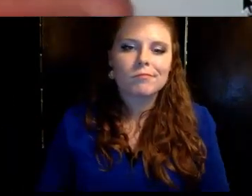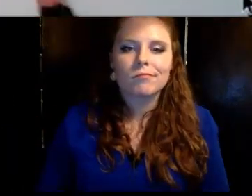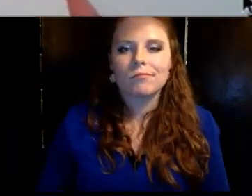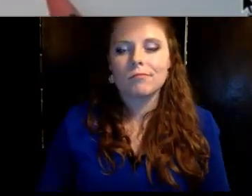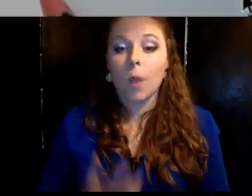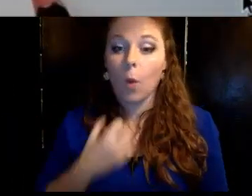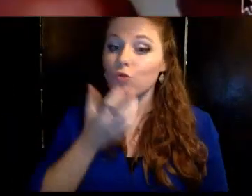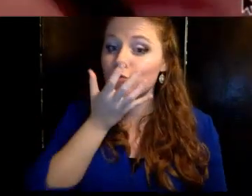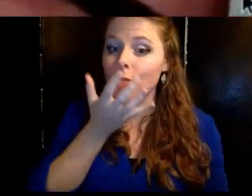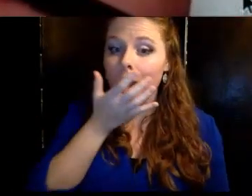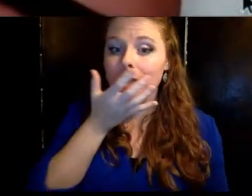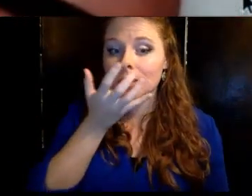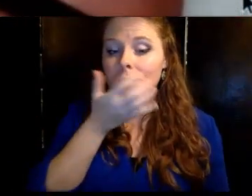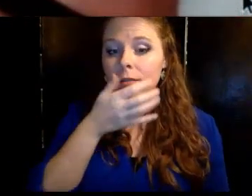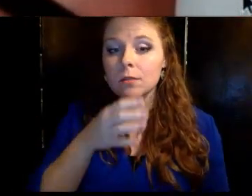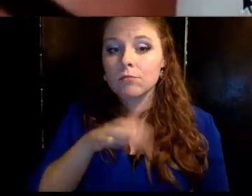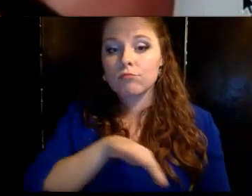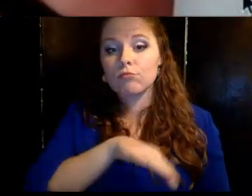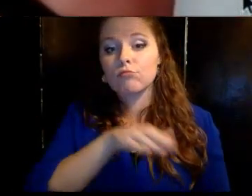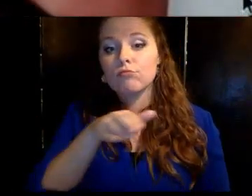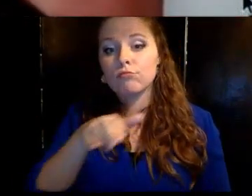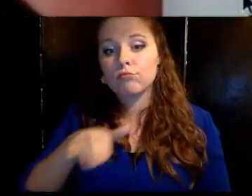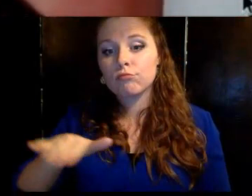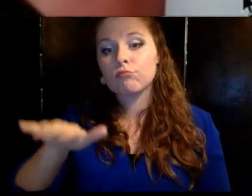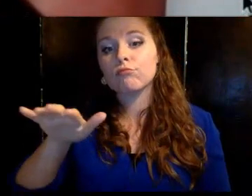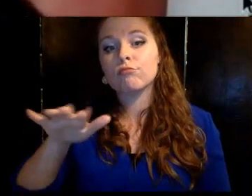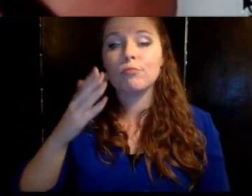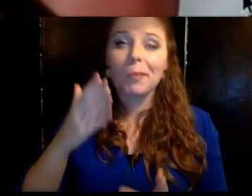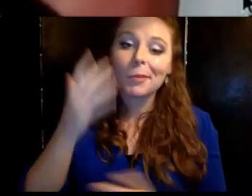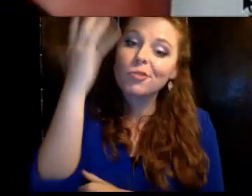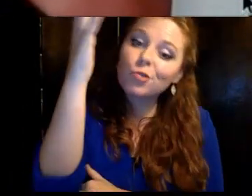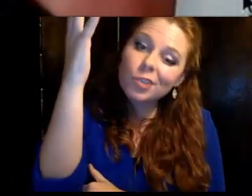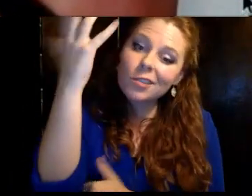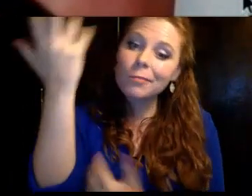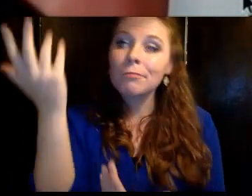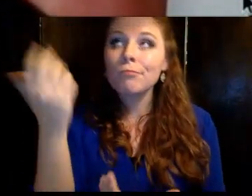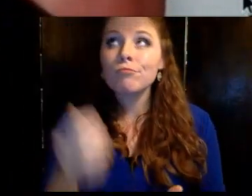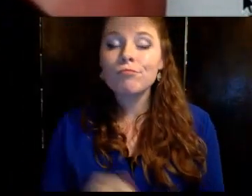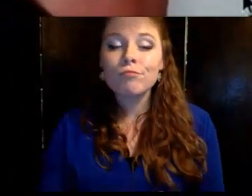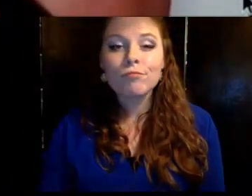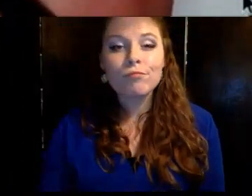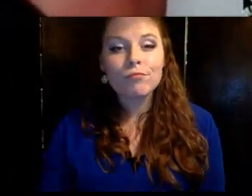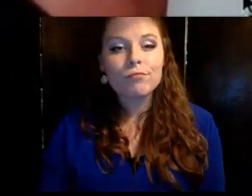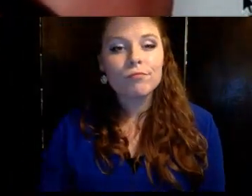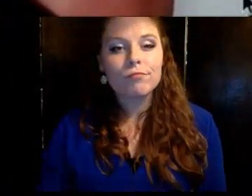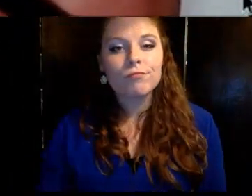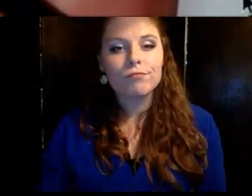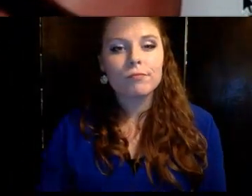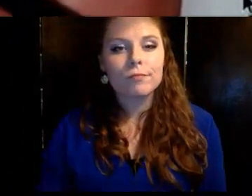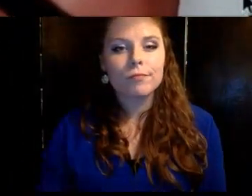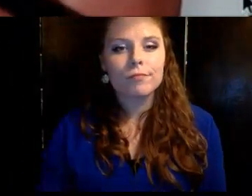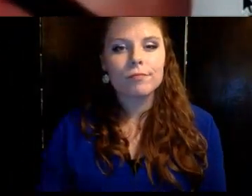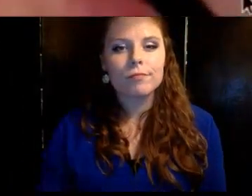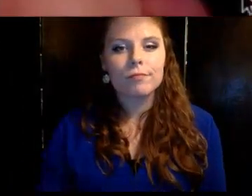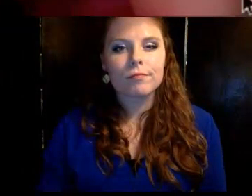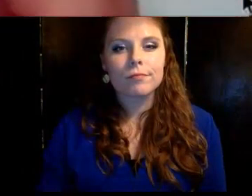my grass area, and then I want maybe a tree. Have a tree going on in the